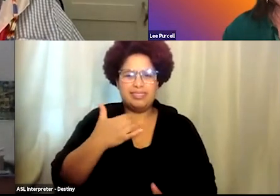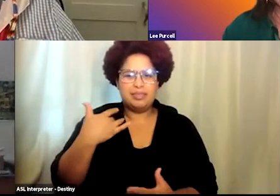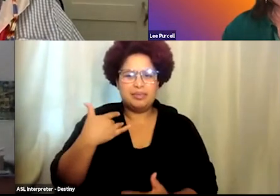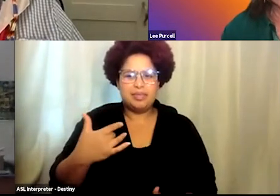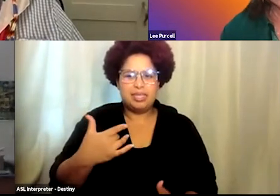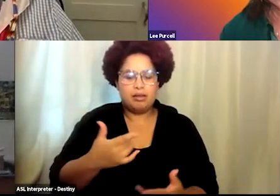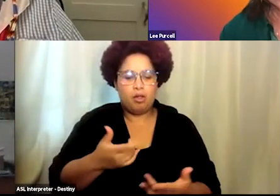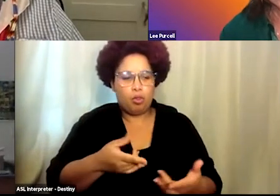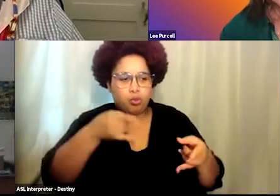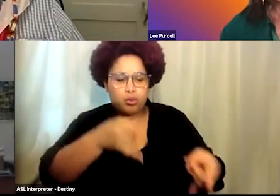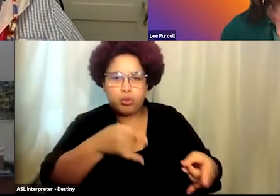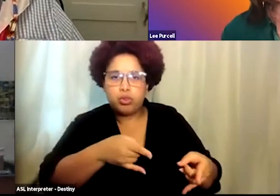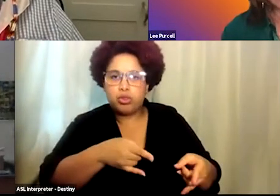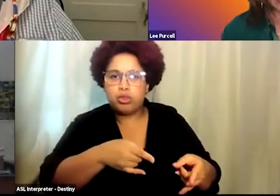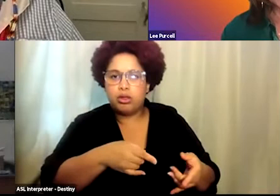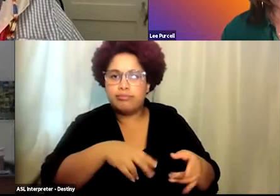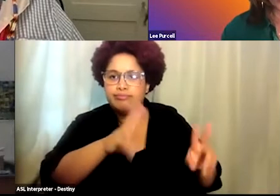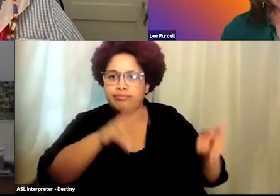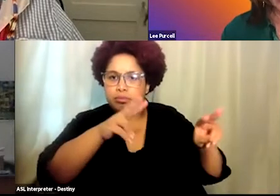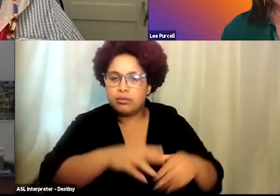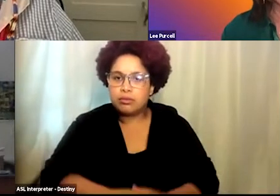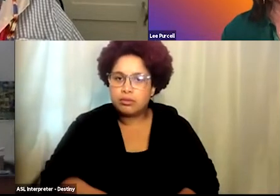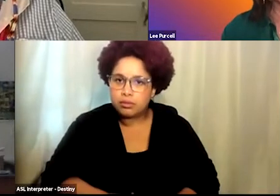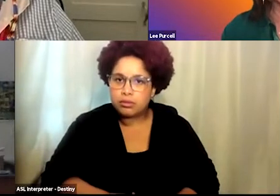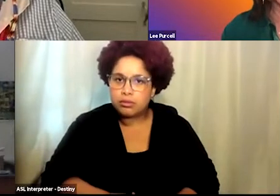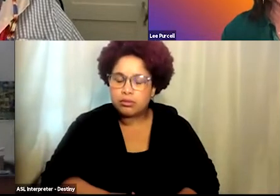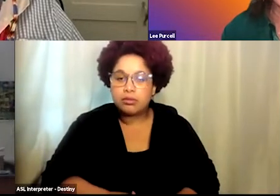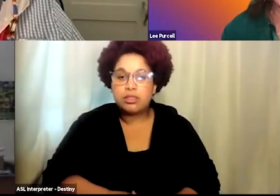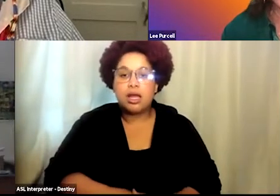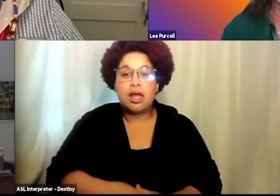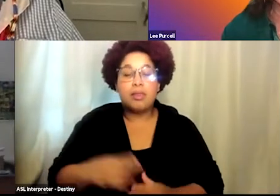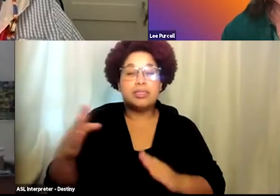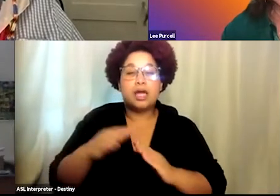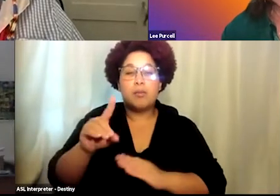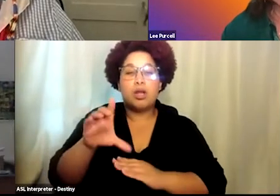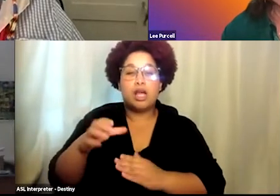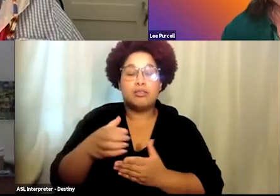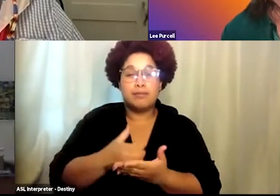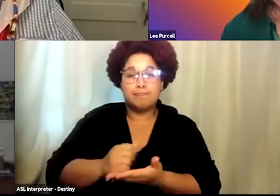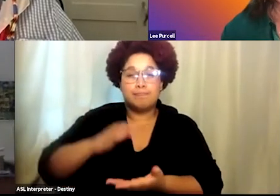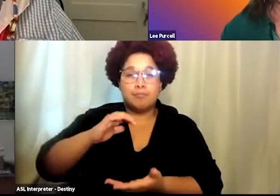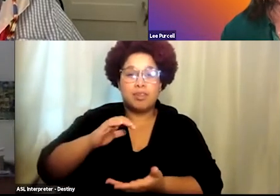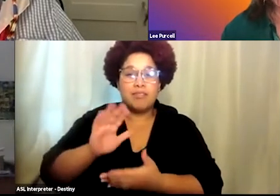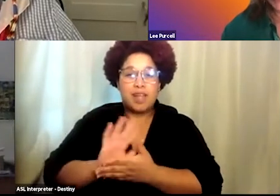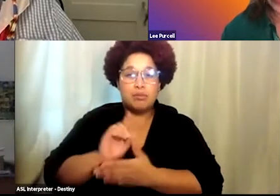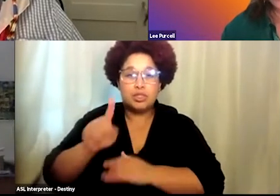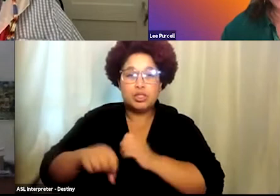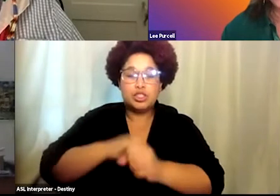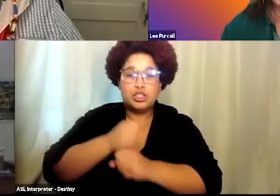often ridiculed. In the top 100 grossing films of 2016, out of